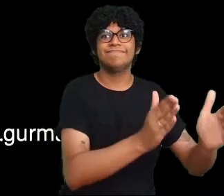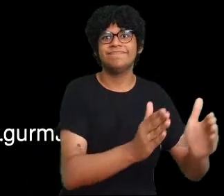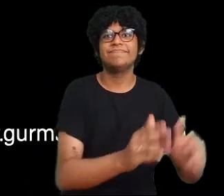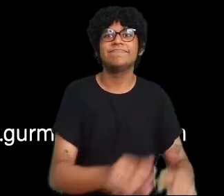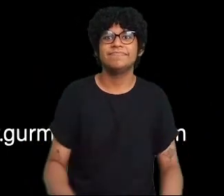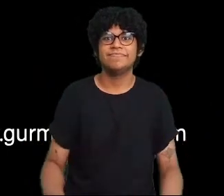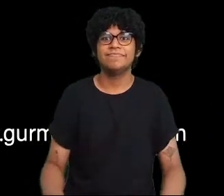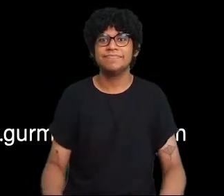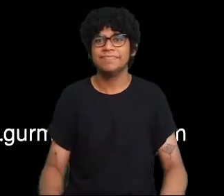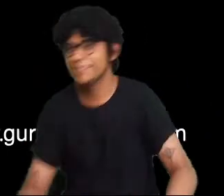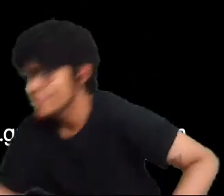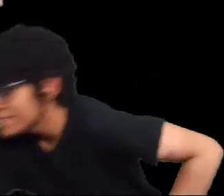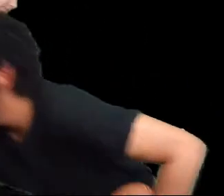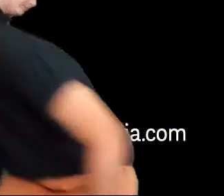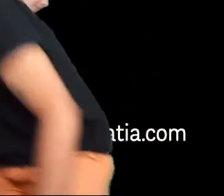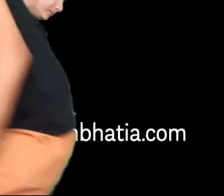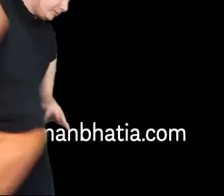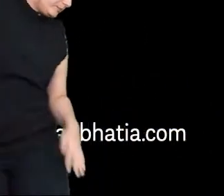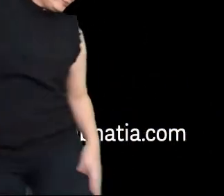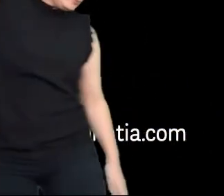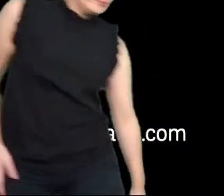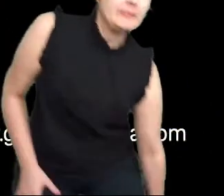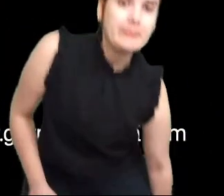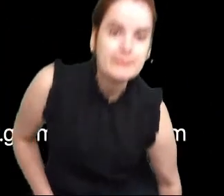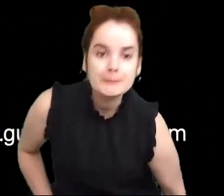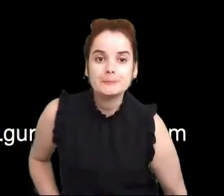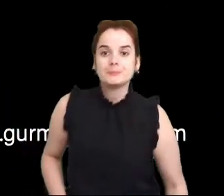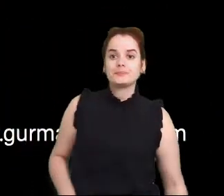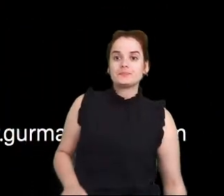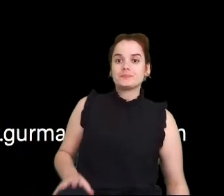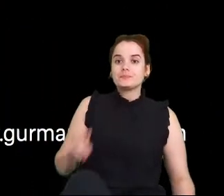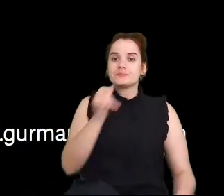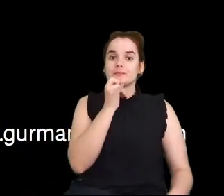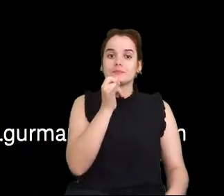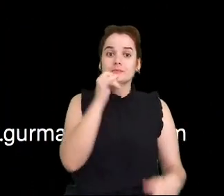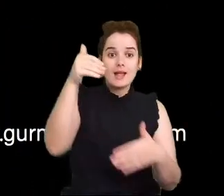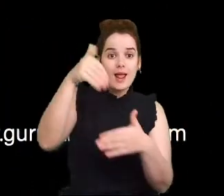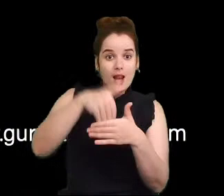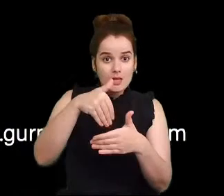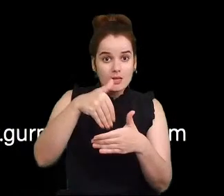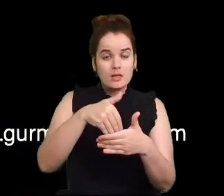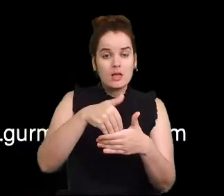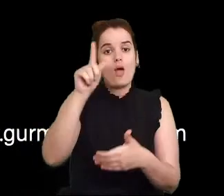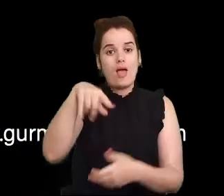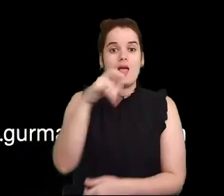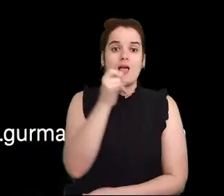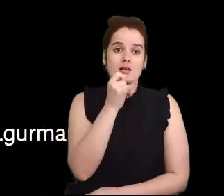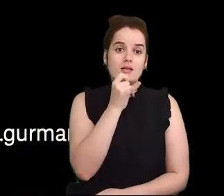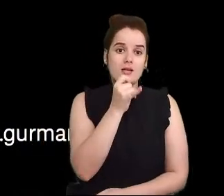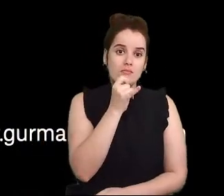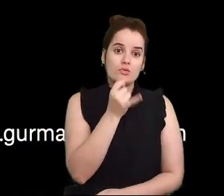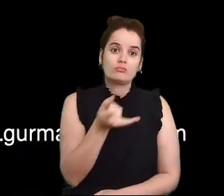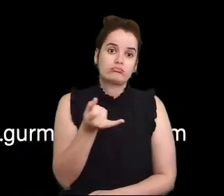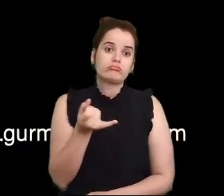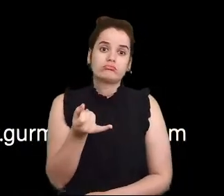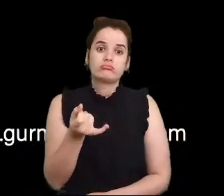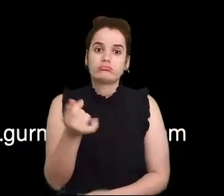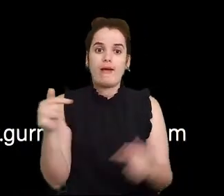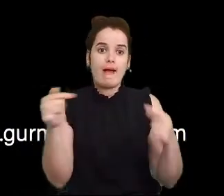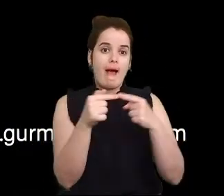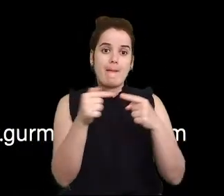Then elections are one classic example of where probabilities and